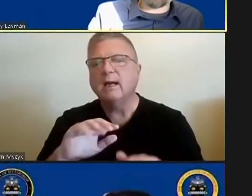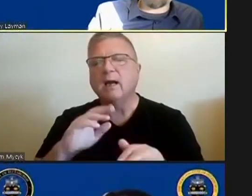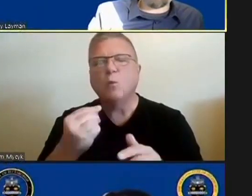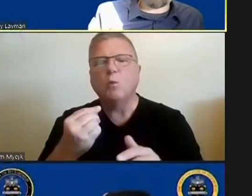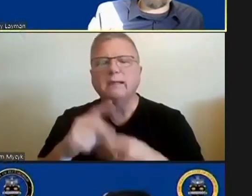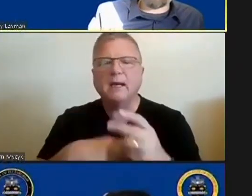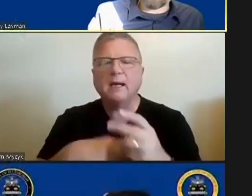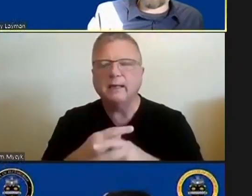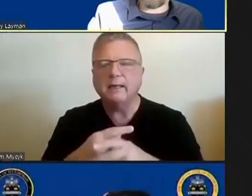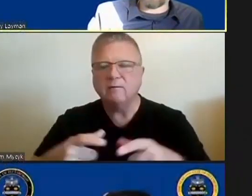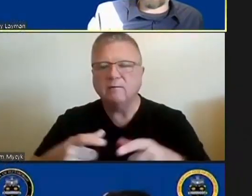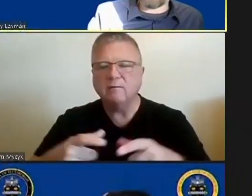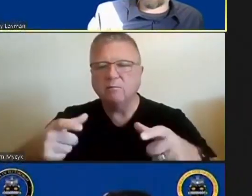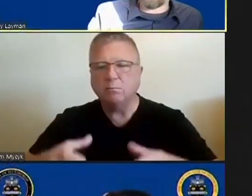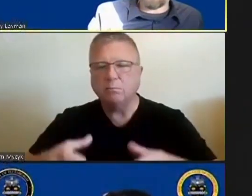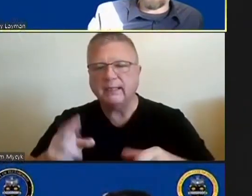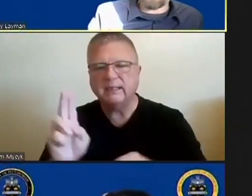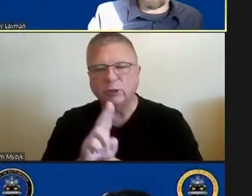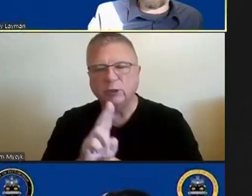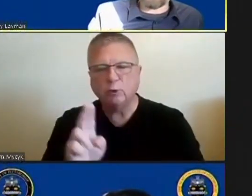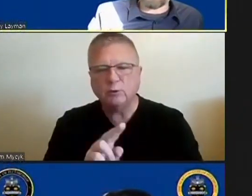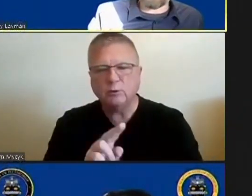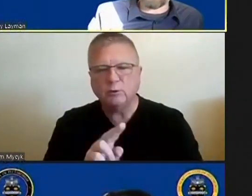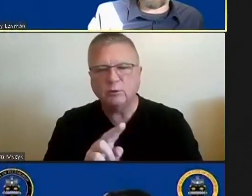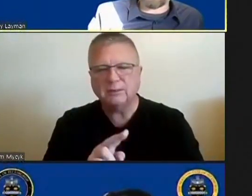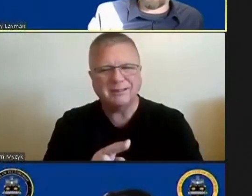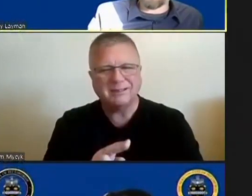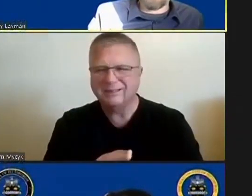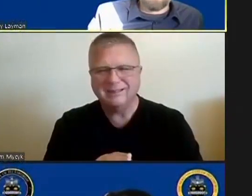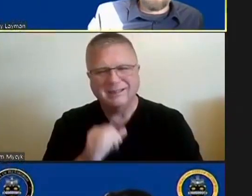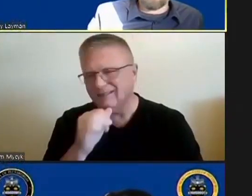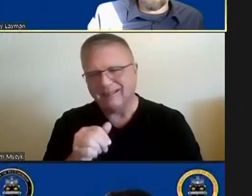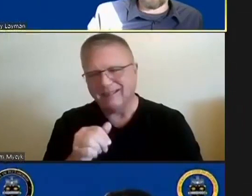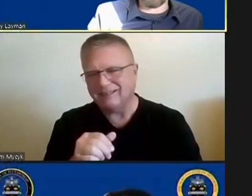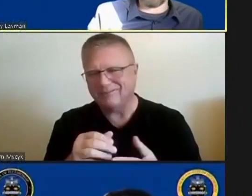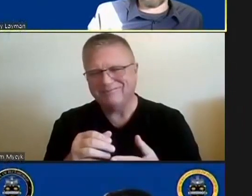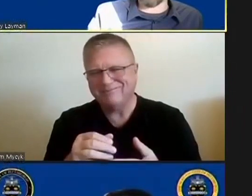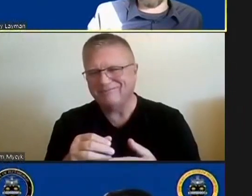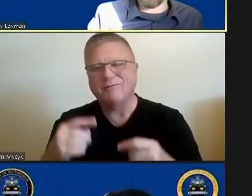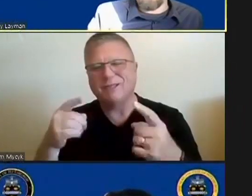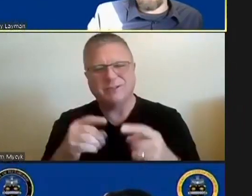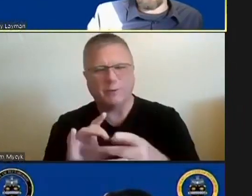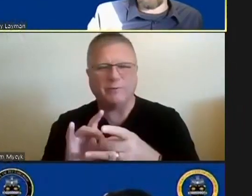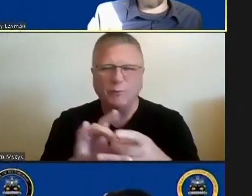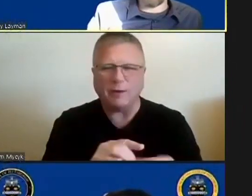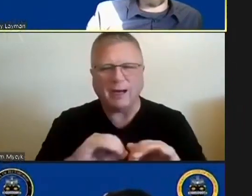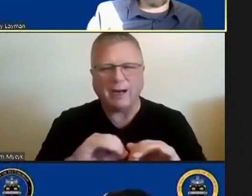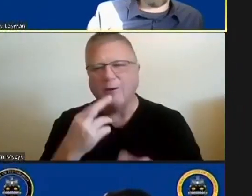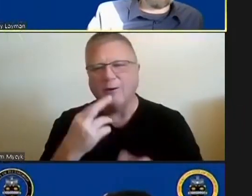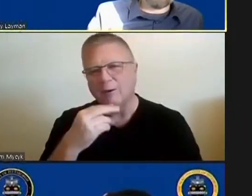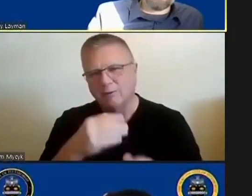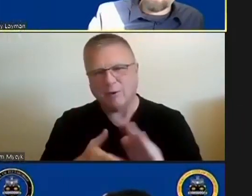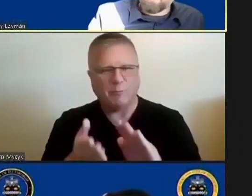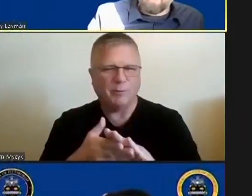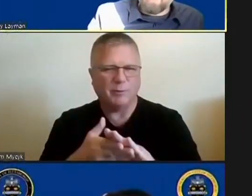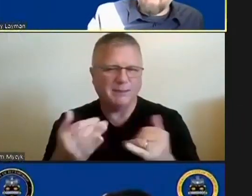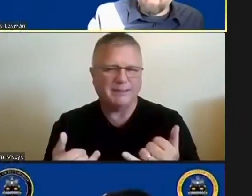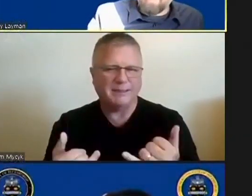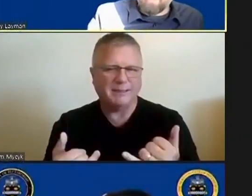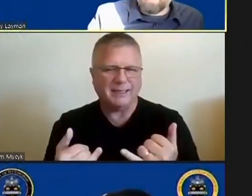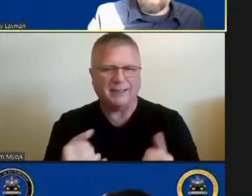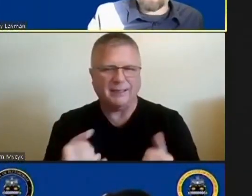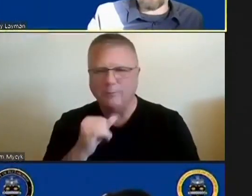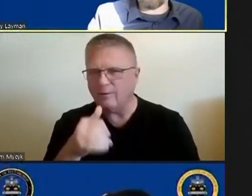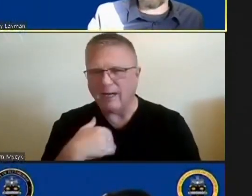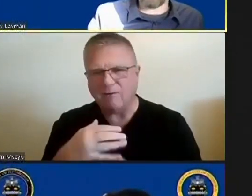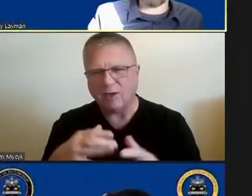and that's not really efficient and relevant to how restaurants operate today. So because we don't have a lot of